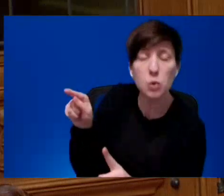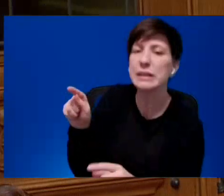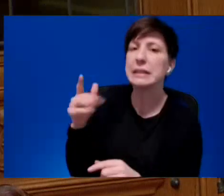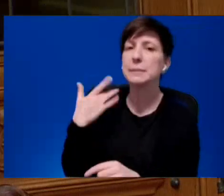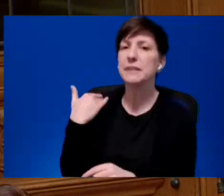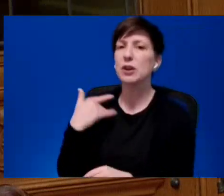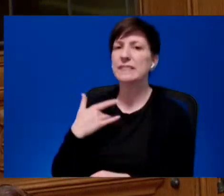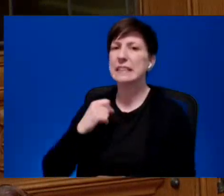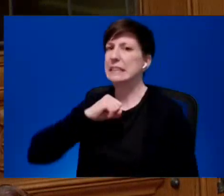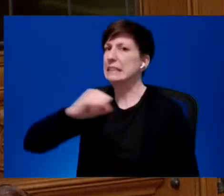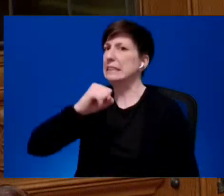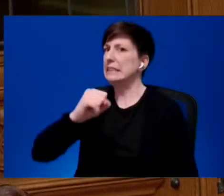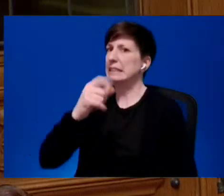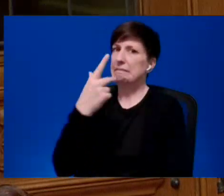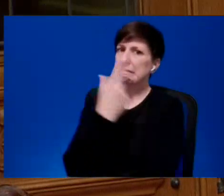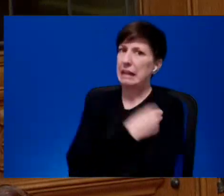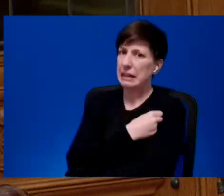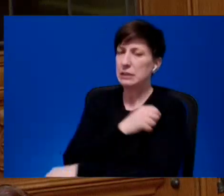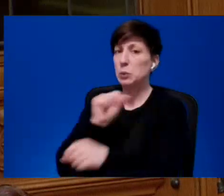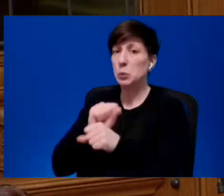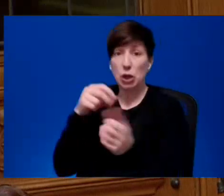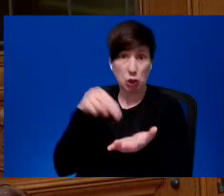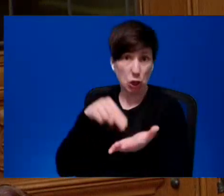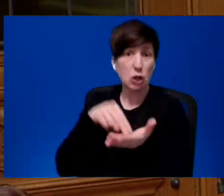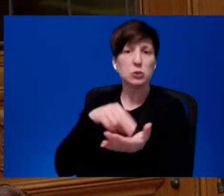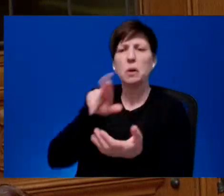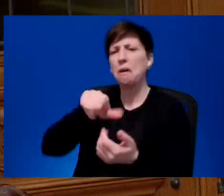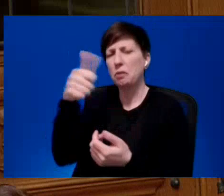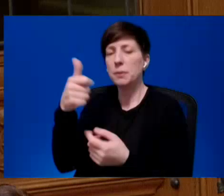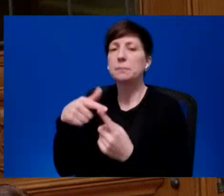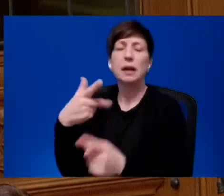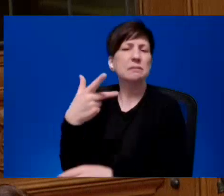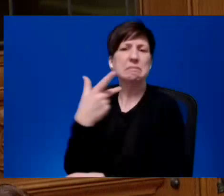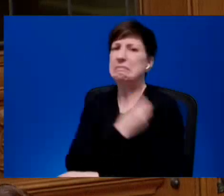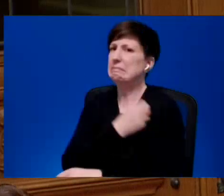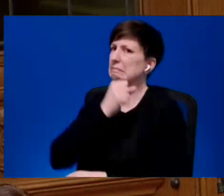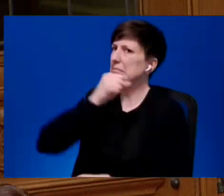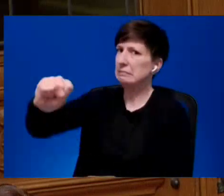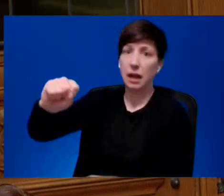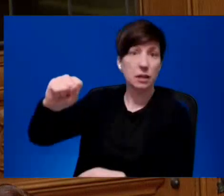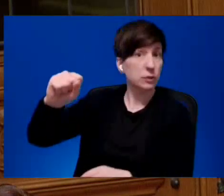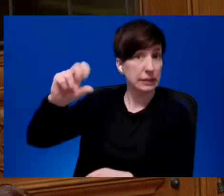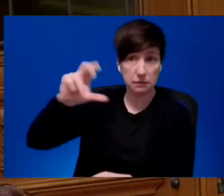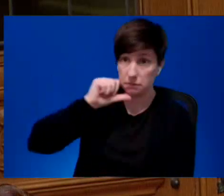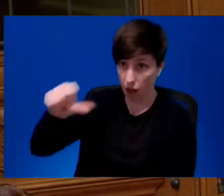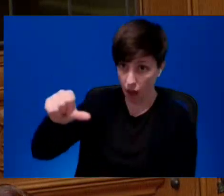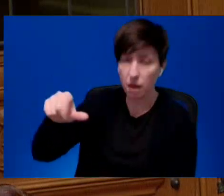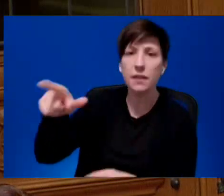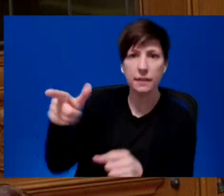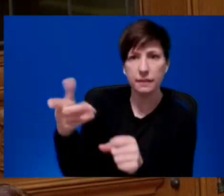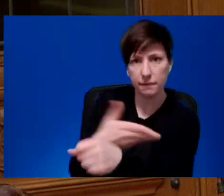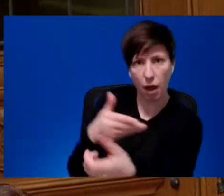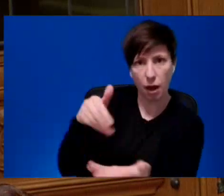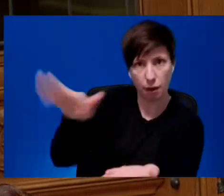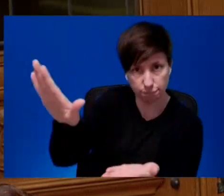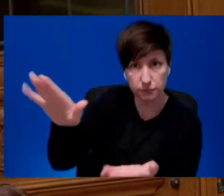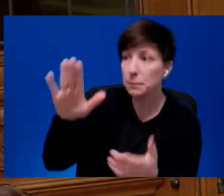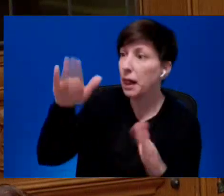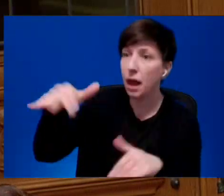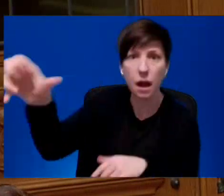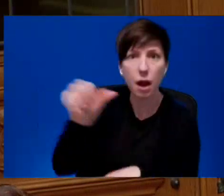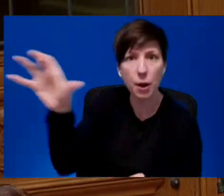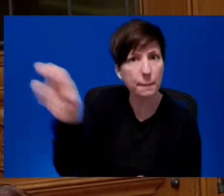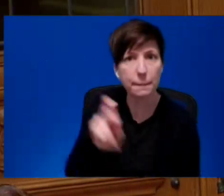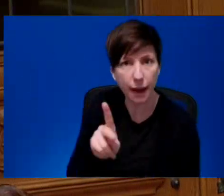vaccine. The last jurisdiction, Mr. Speaker. Question, member. Thank you, Mr.